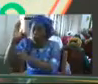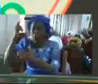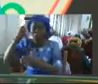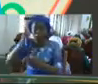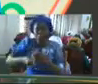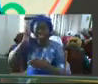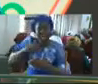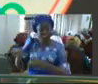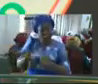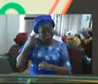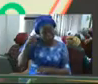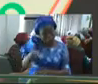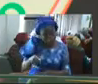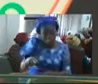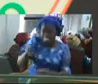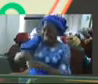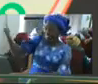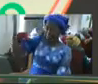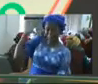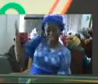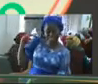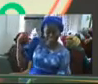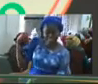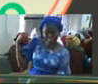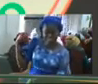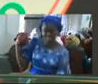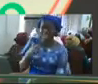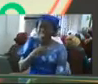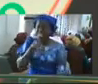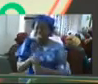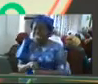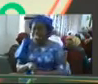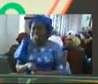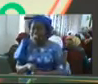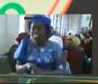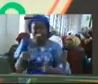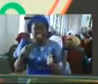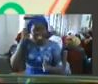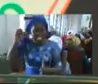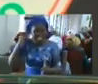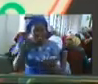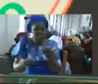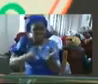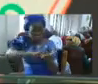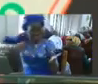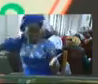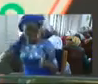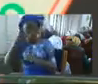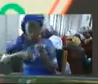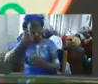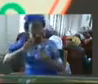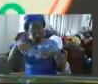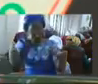had done for you in the past, he may remove what he has given you.